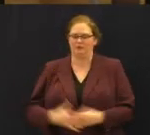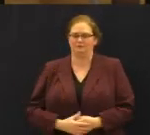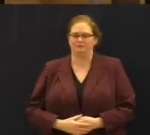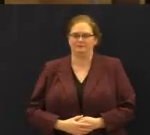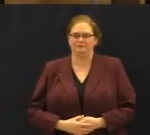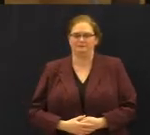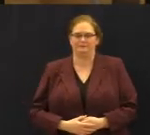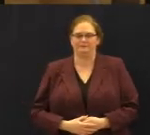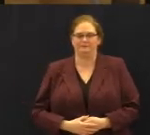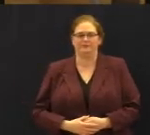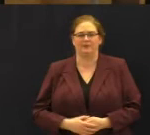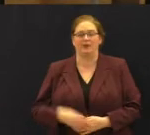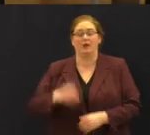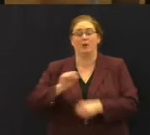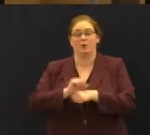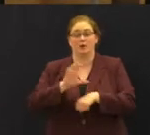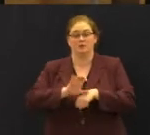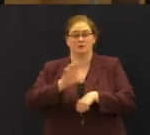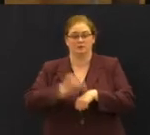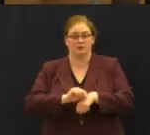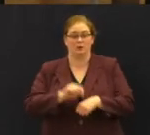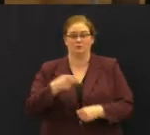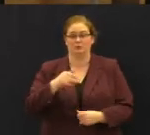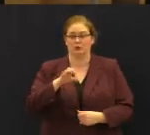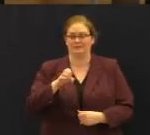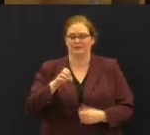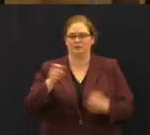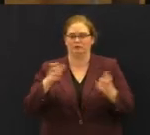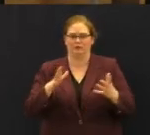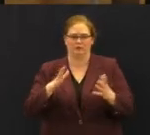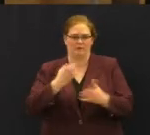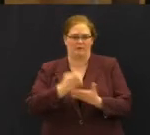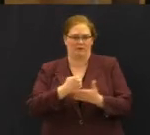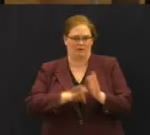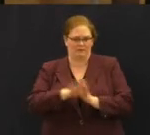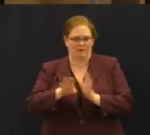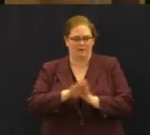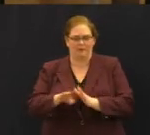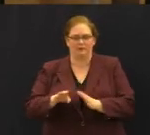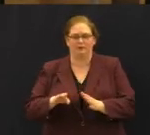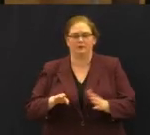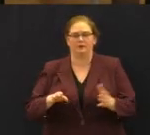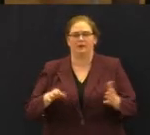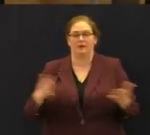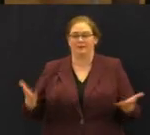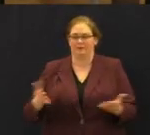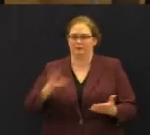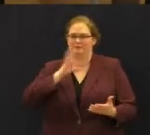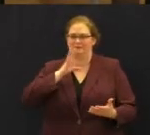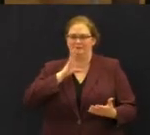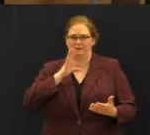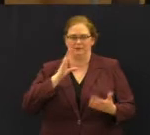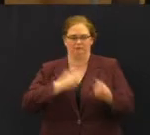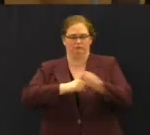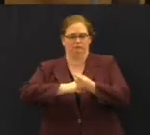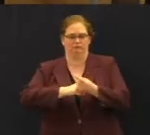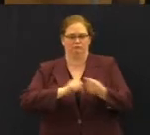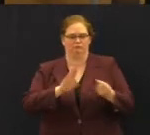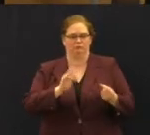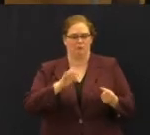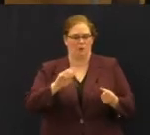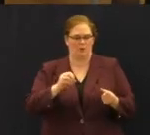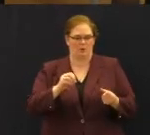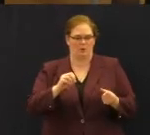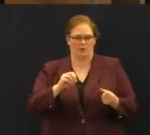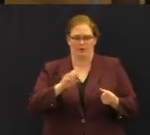I work as a consultant as Percy's Director of Economic Development, and I'm here to speak on behalf of the Borough Council and the